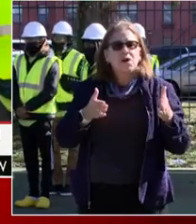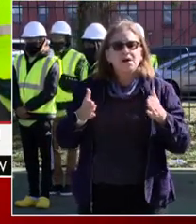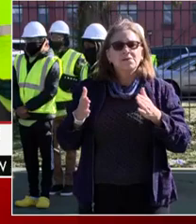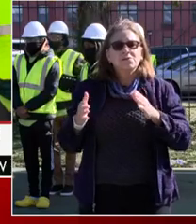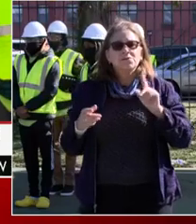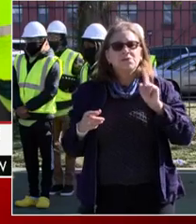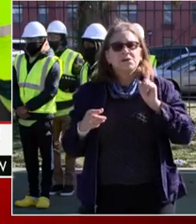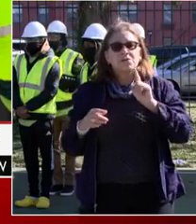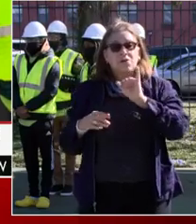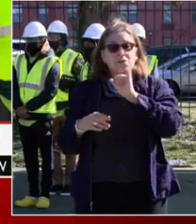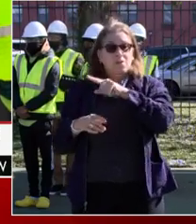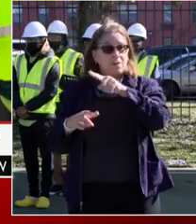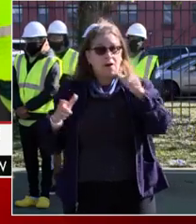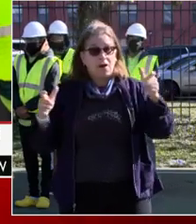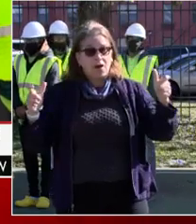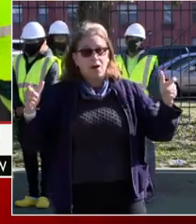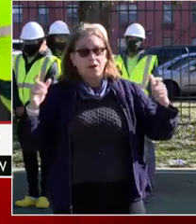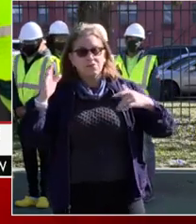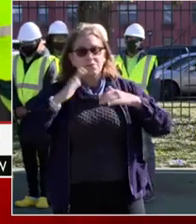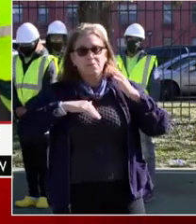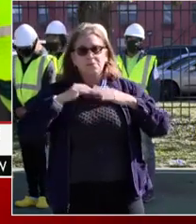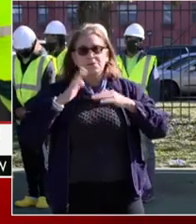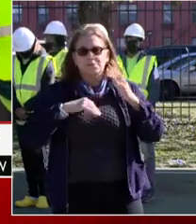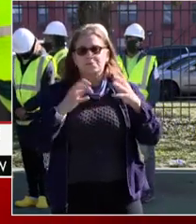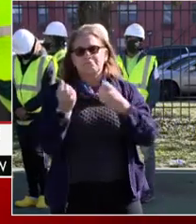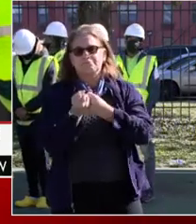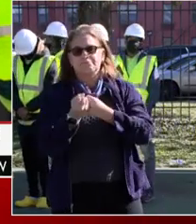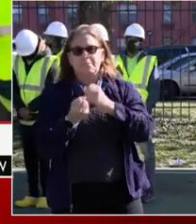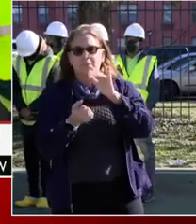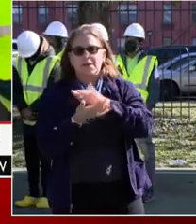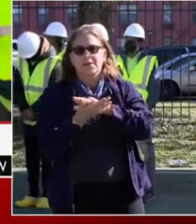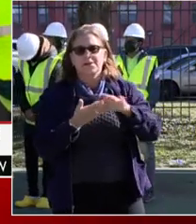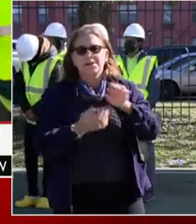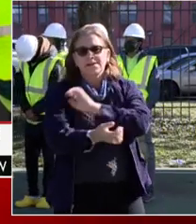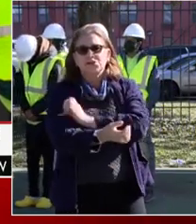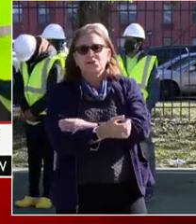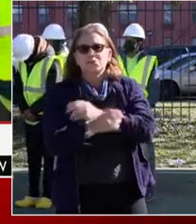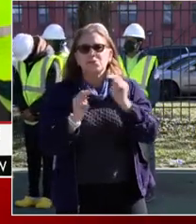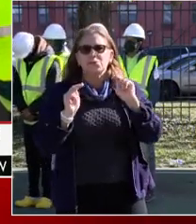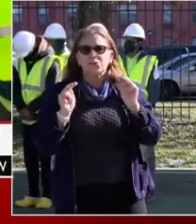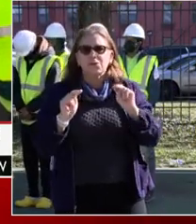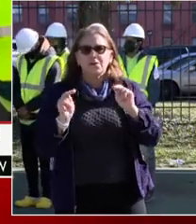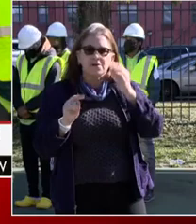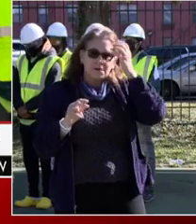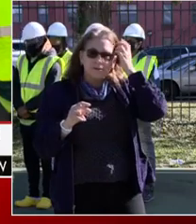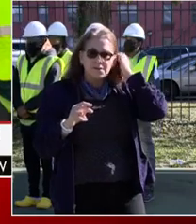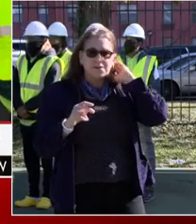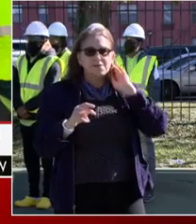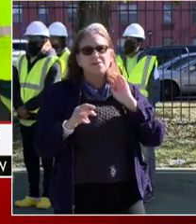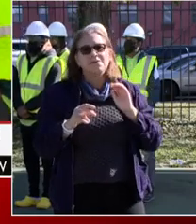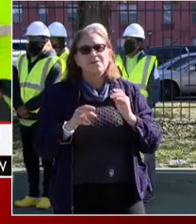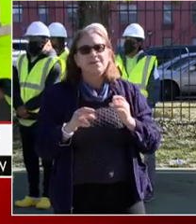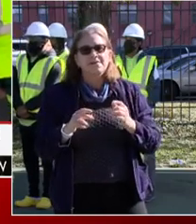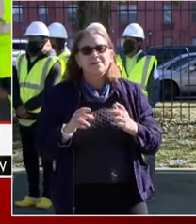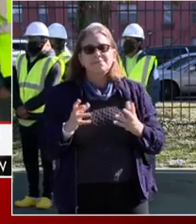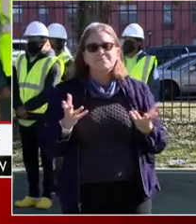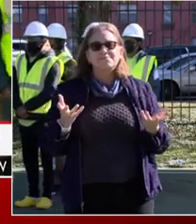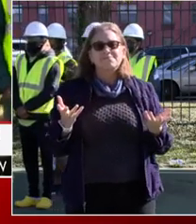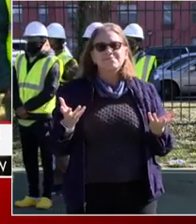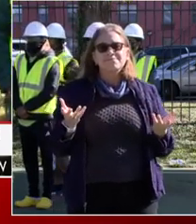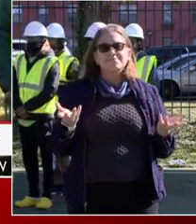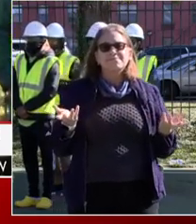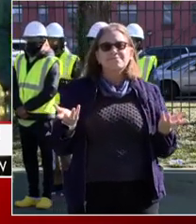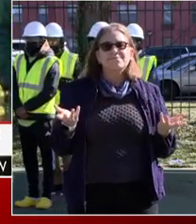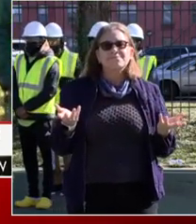and neutral when it comes to producing to producing ill effects for the climate. So we're